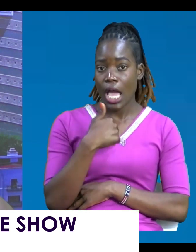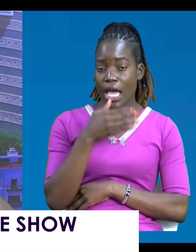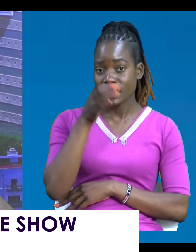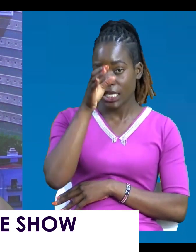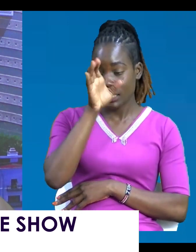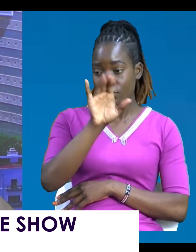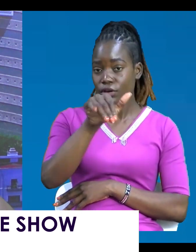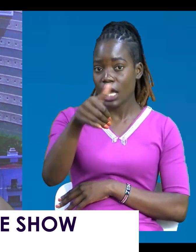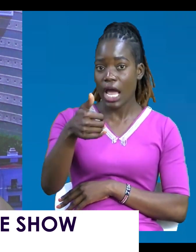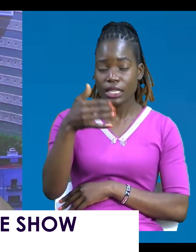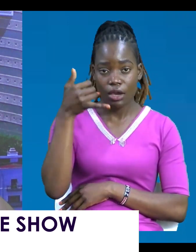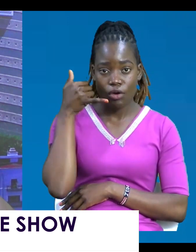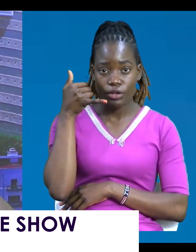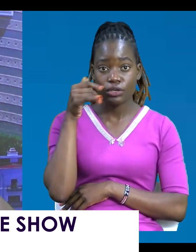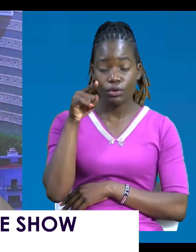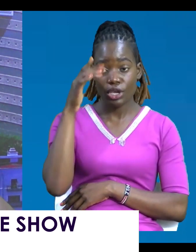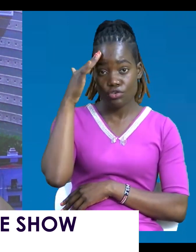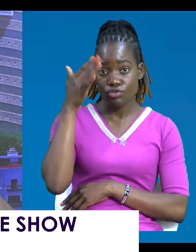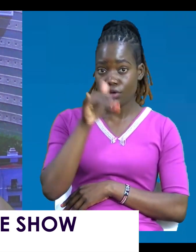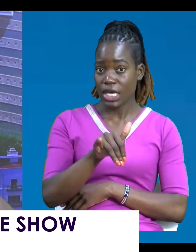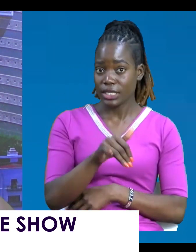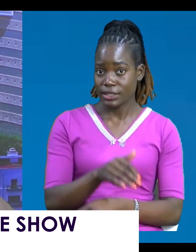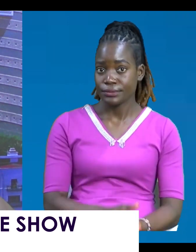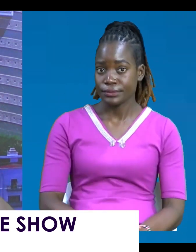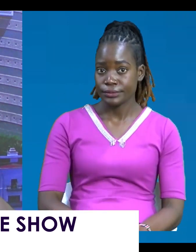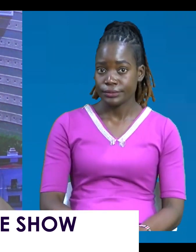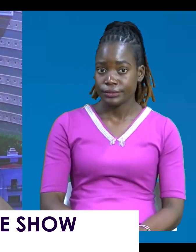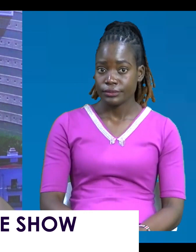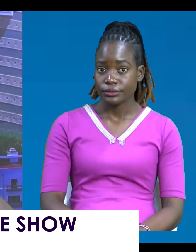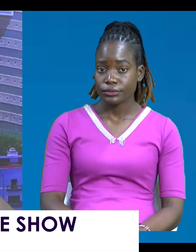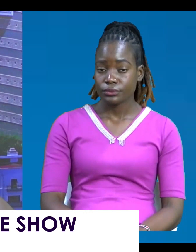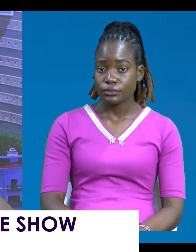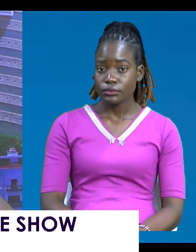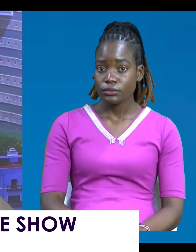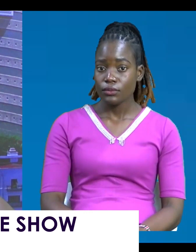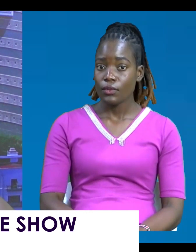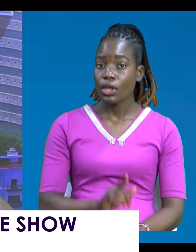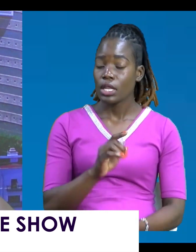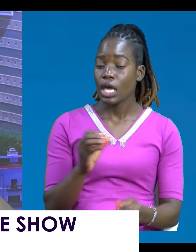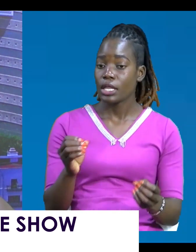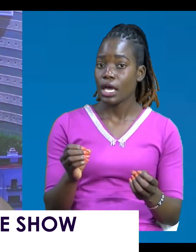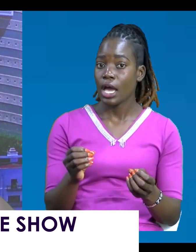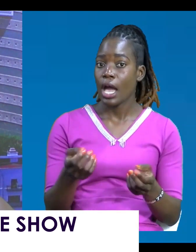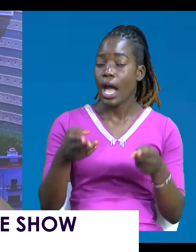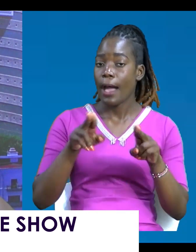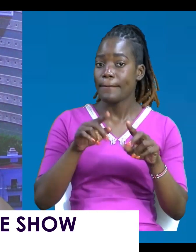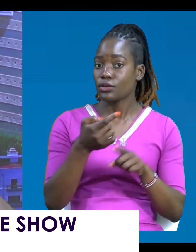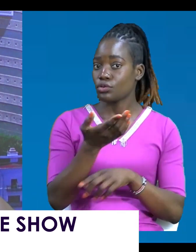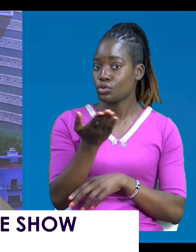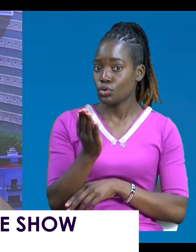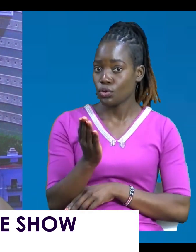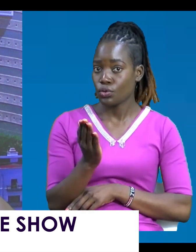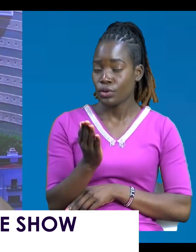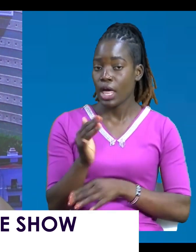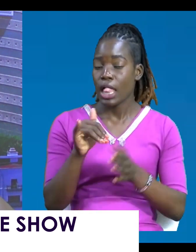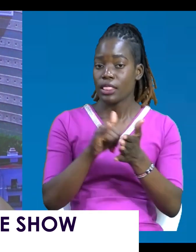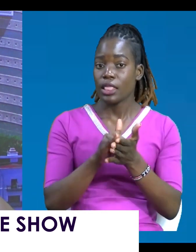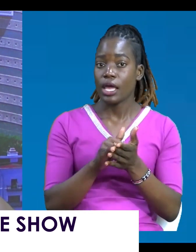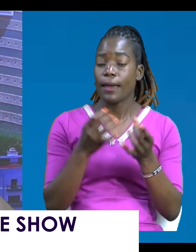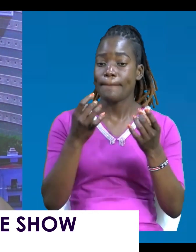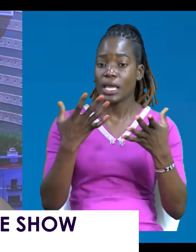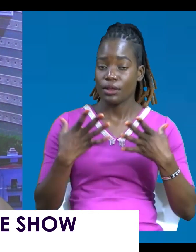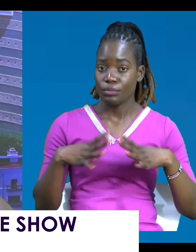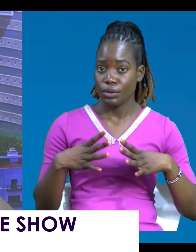ignored many other phone calls? Did you know that? Has it ever occurred to you that